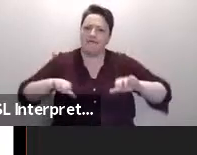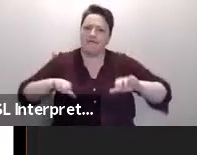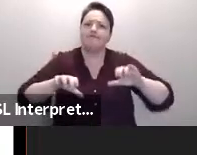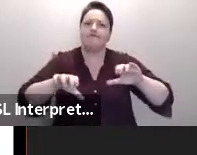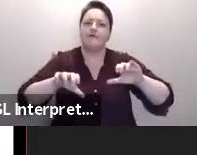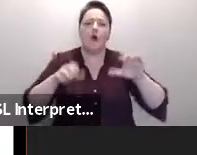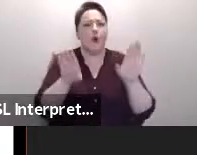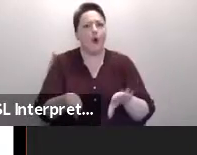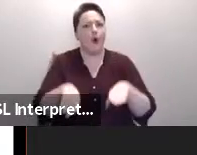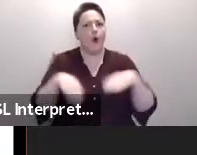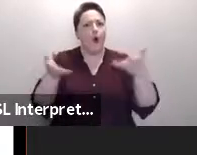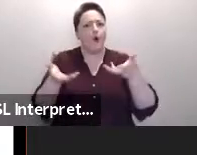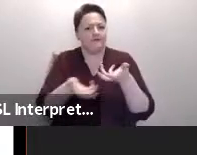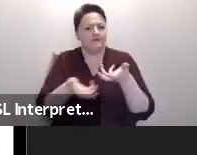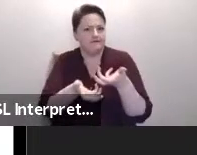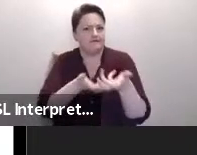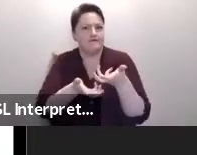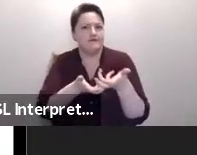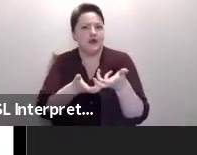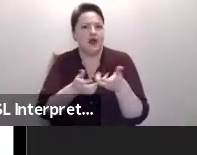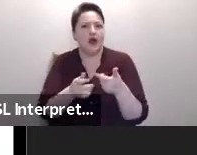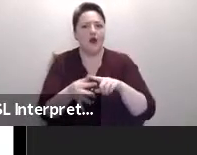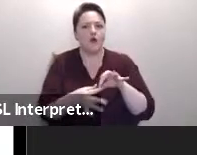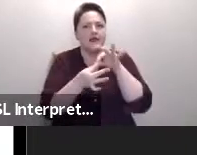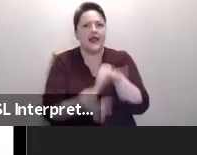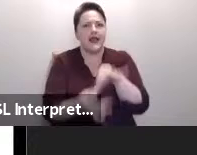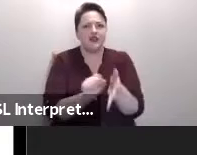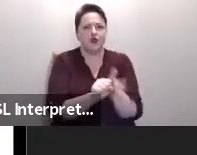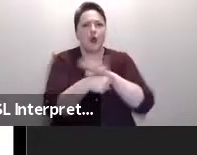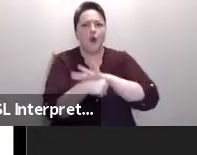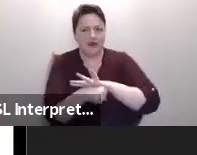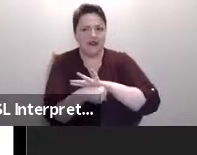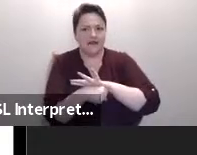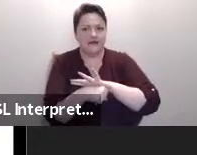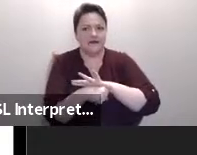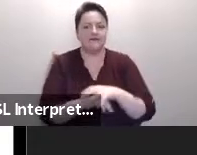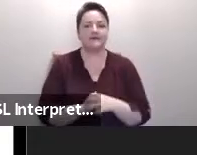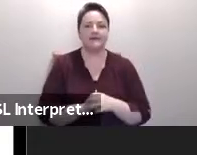with communities concerning COVID-19. So how we got here